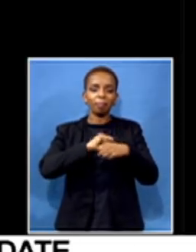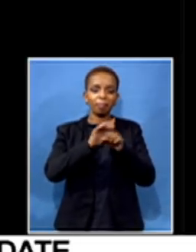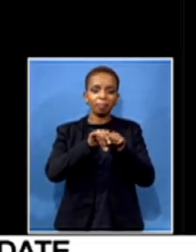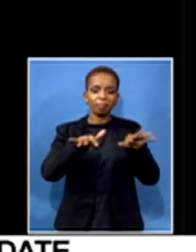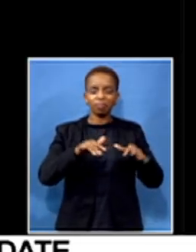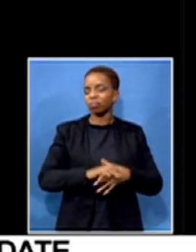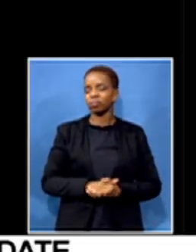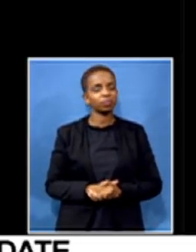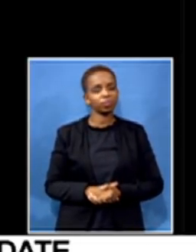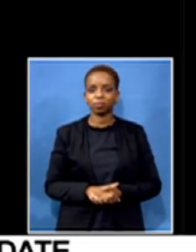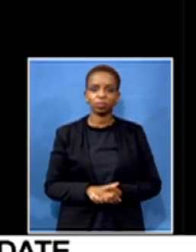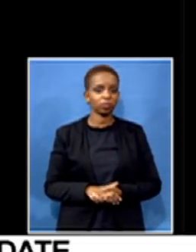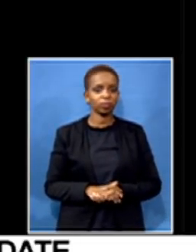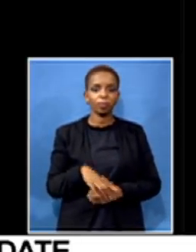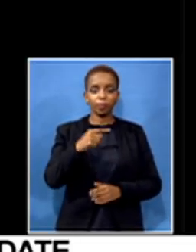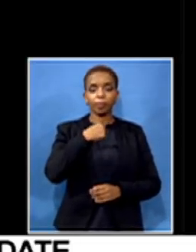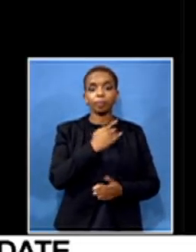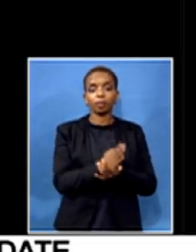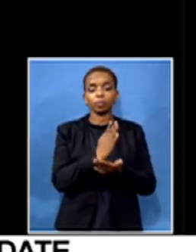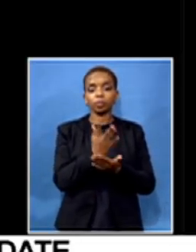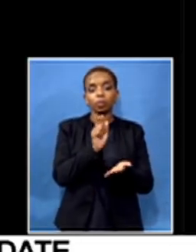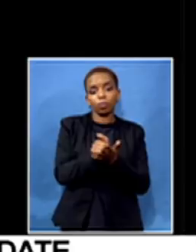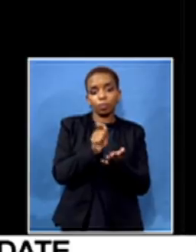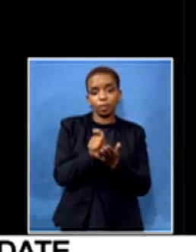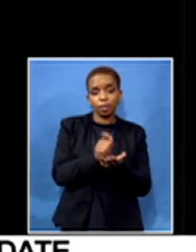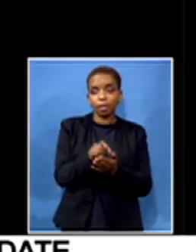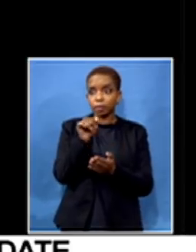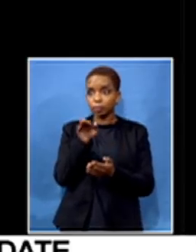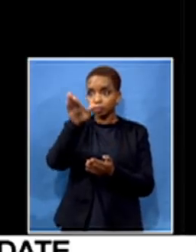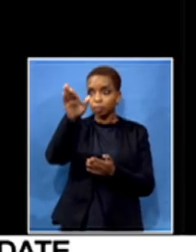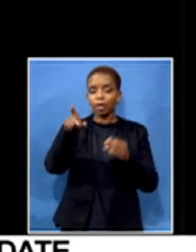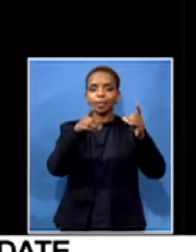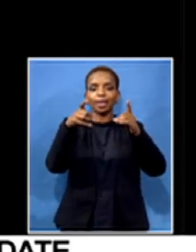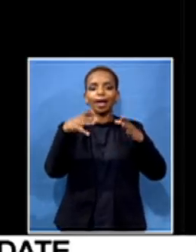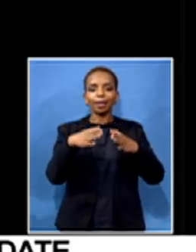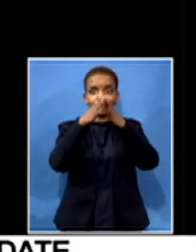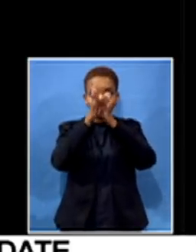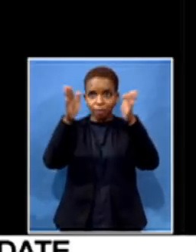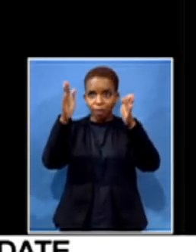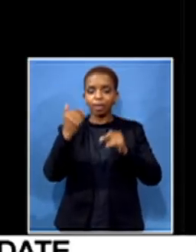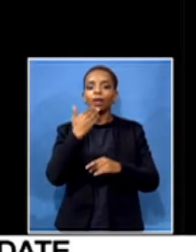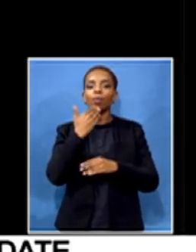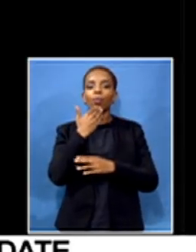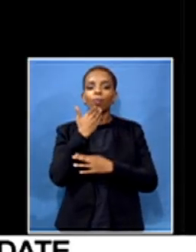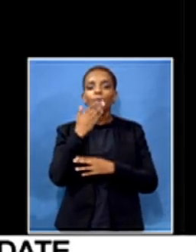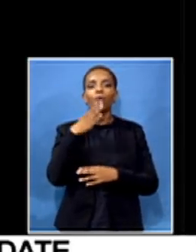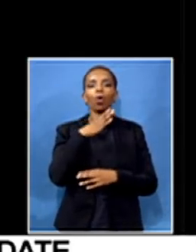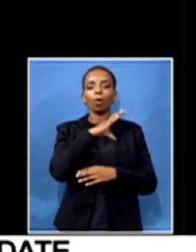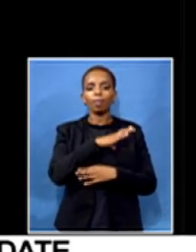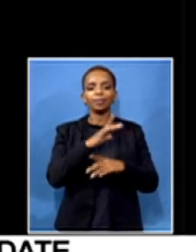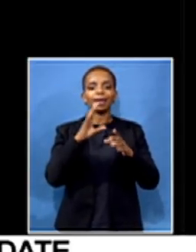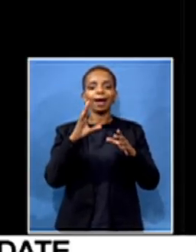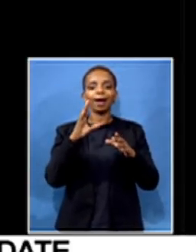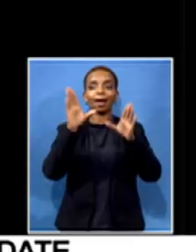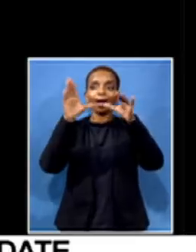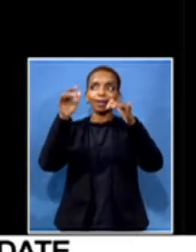the Director General to give you the names of who sits in the Command Council. There's nothing secretive about it.